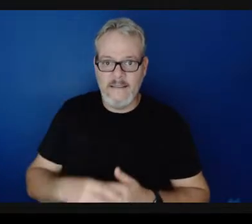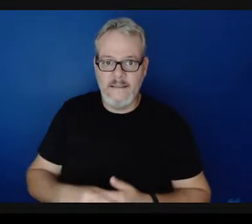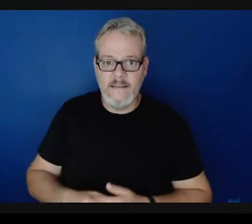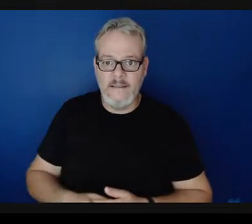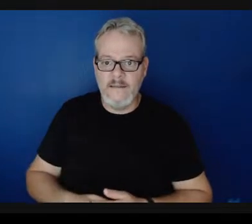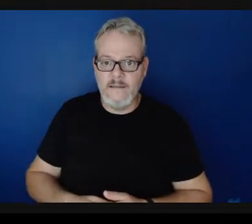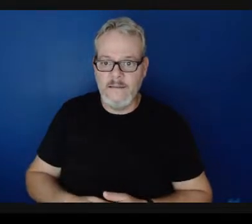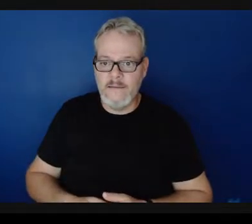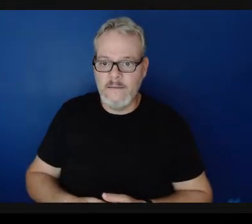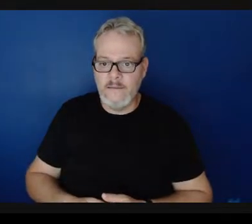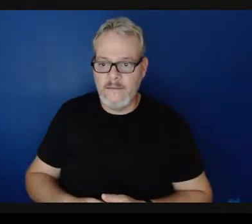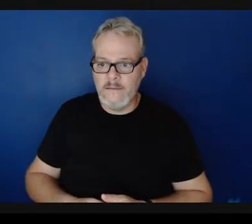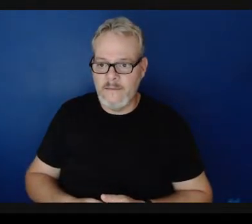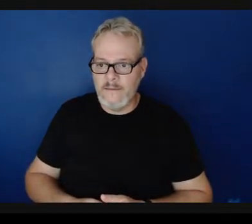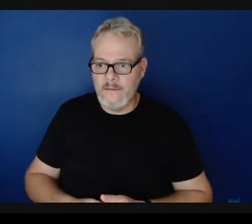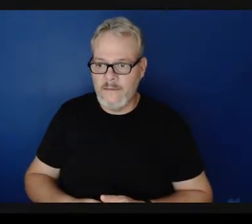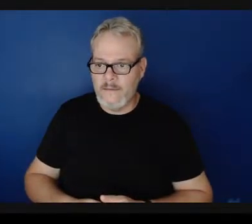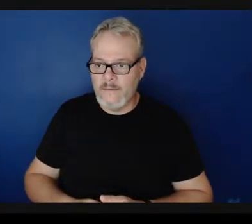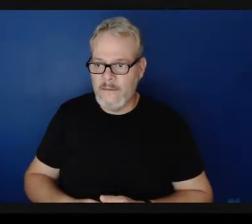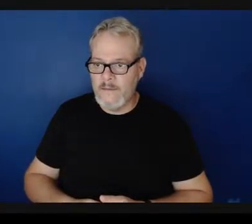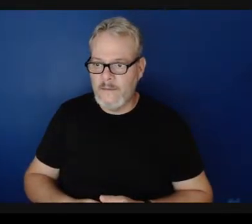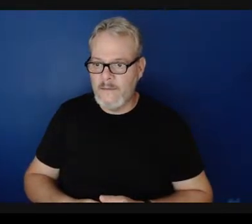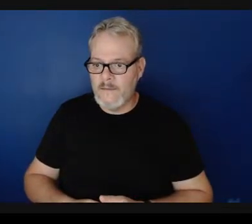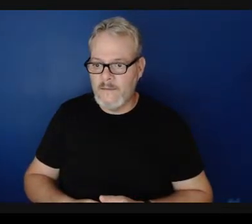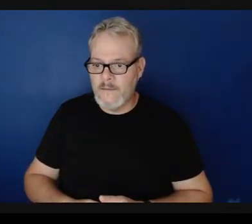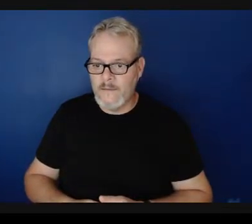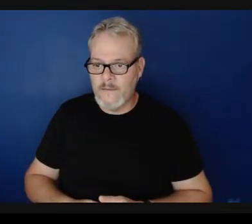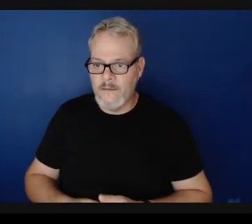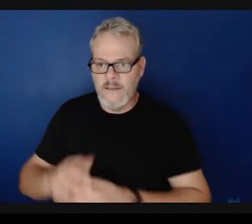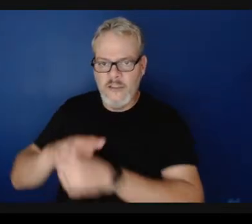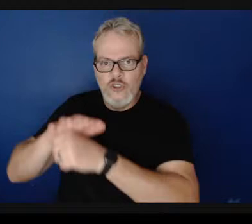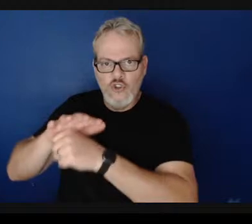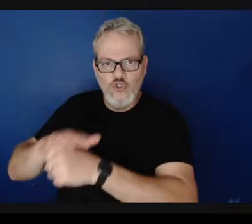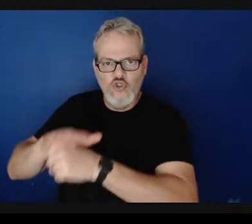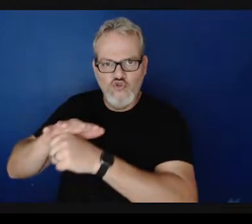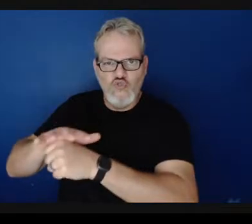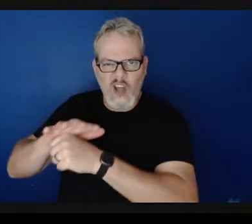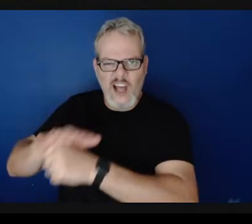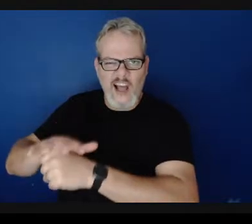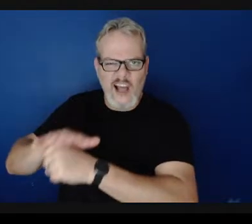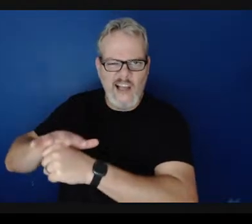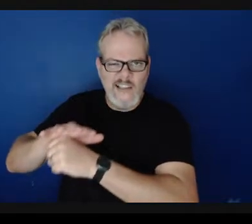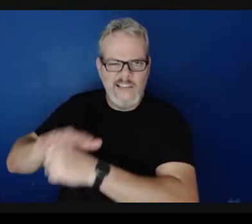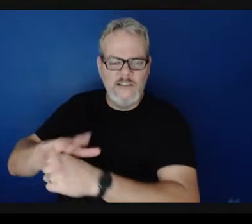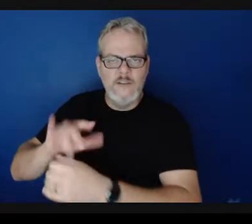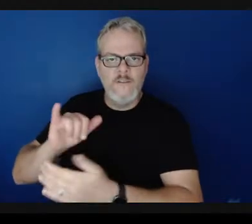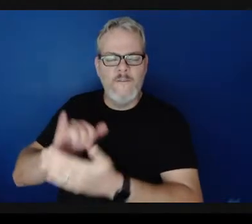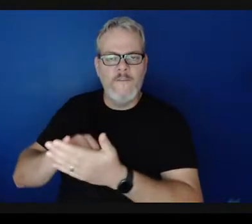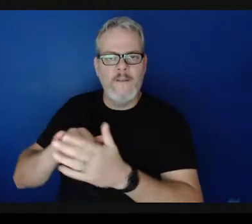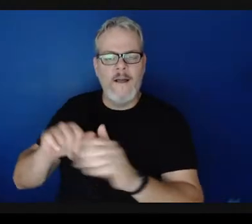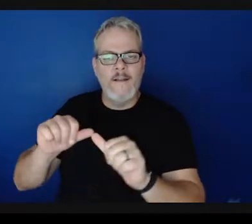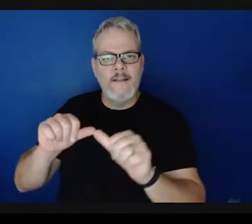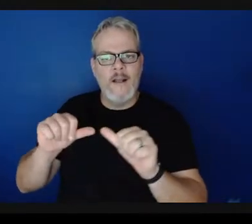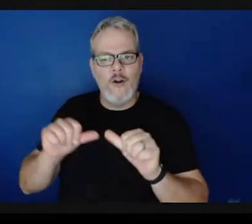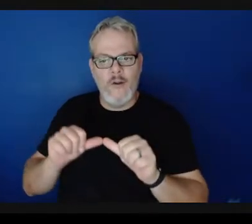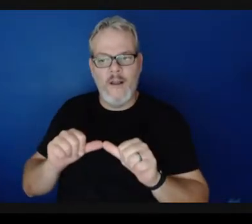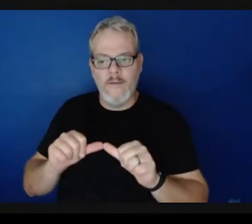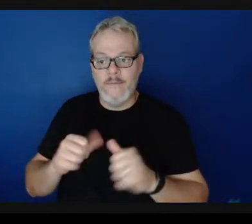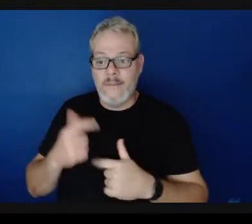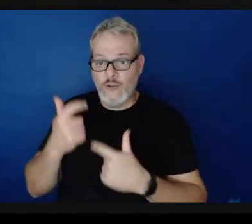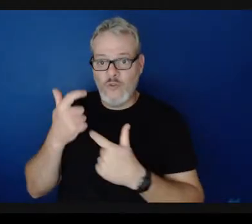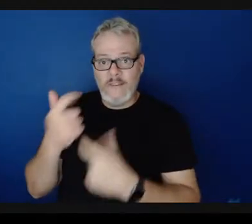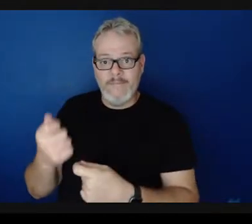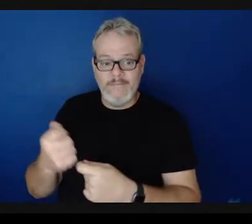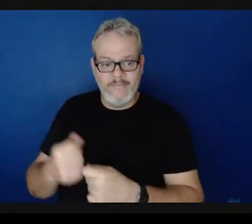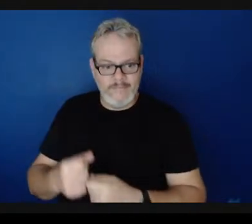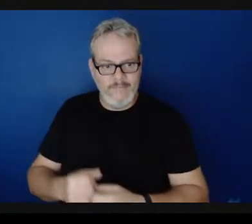the stress and strain effect of filling in different craters. Yes, Dane. Yeah, so,